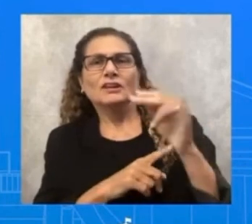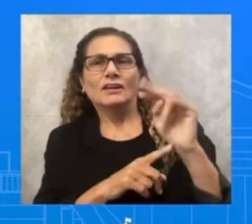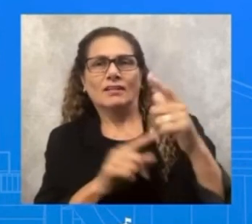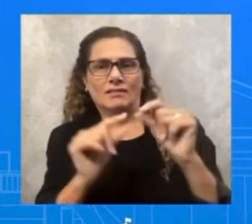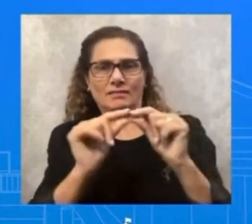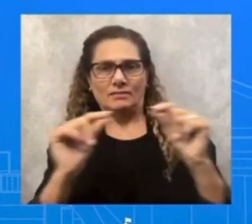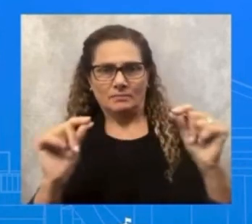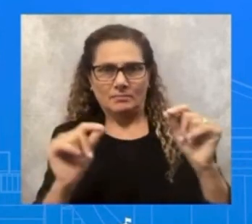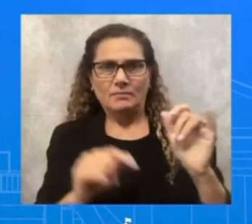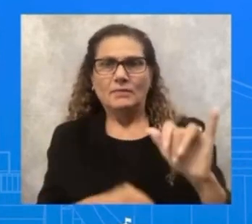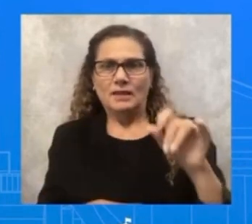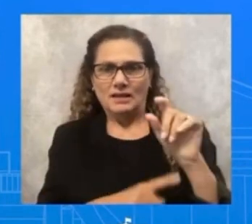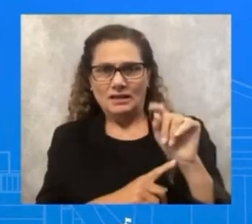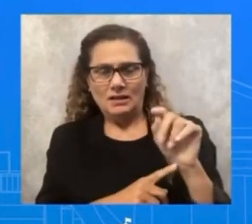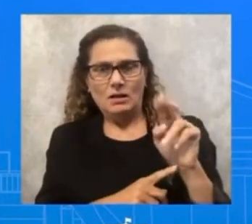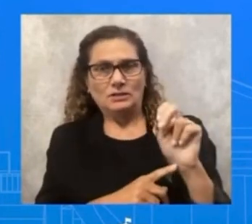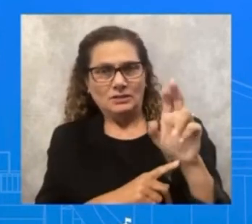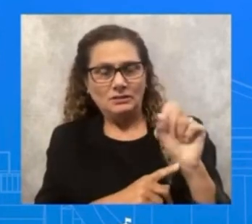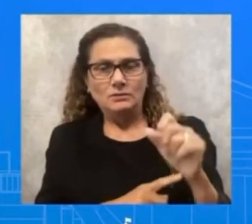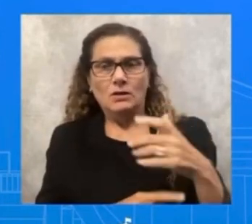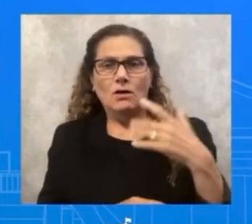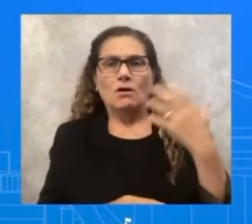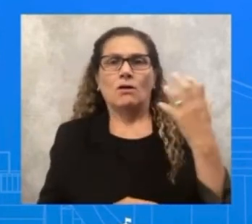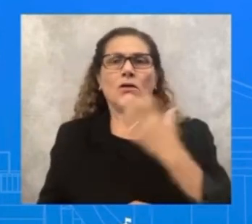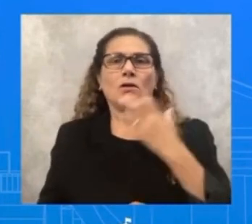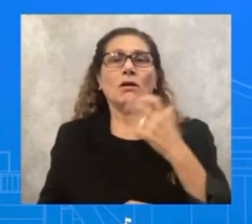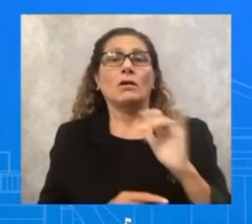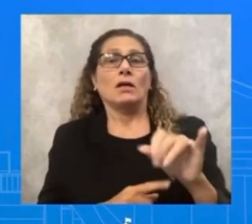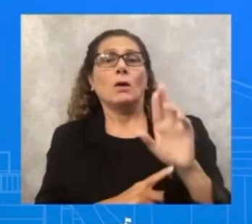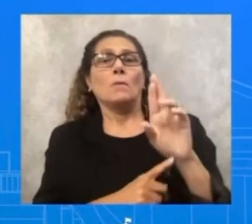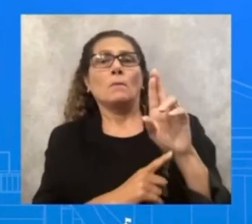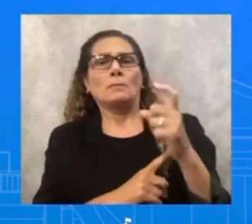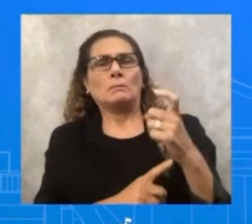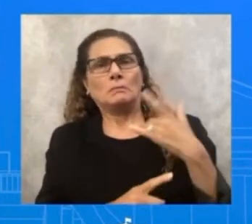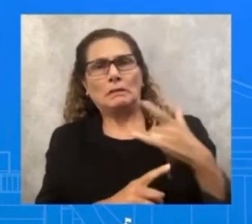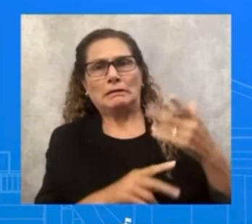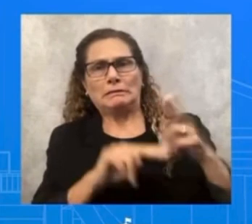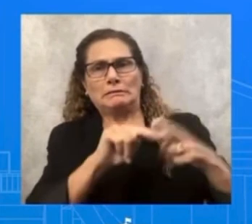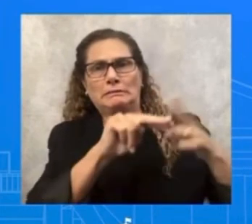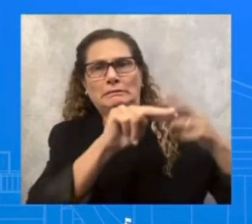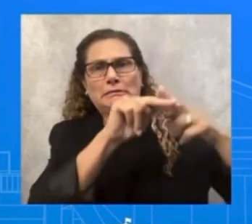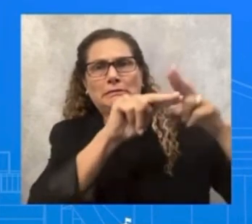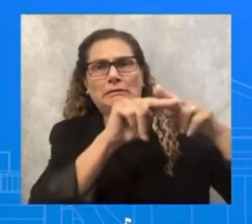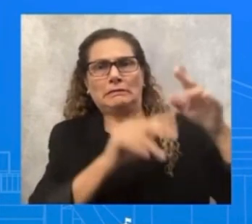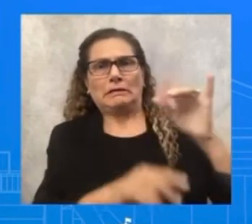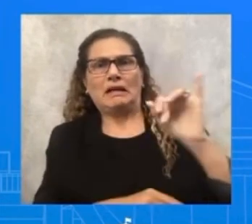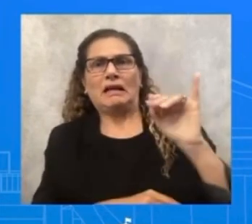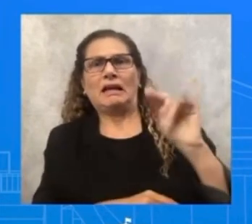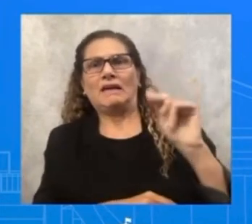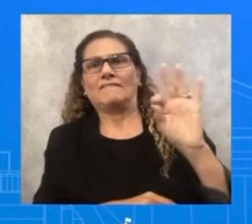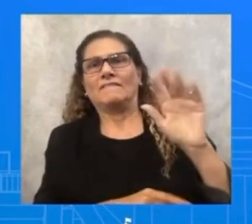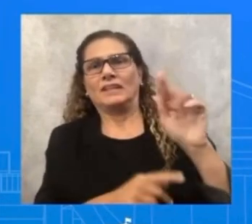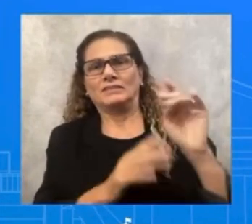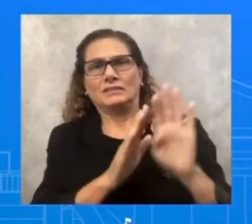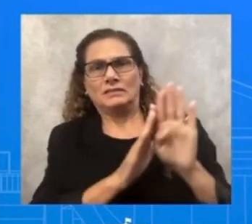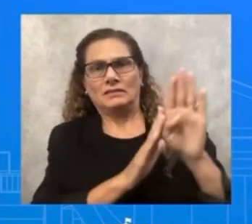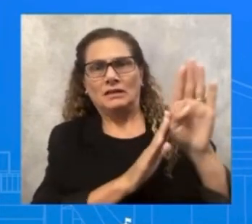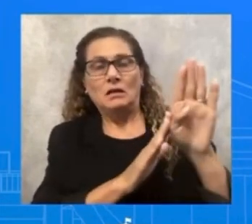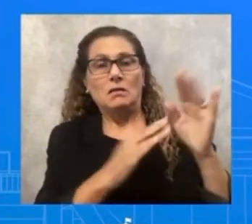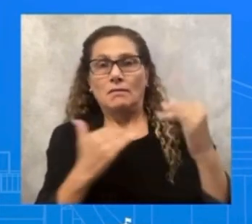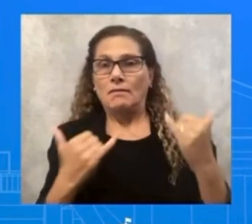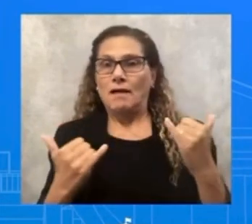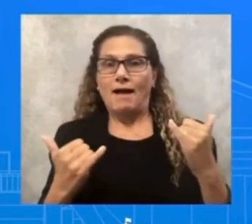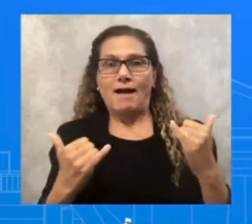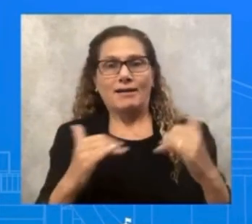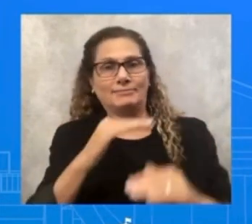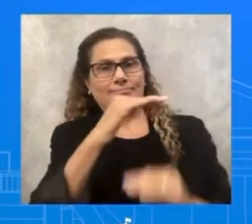certain drugs that raise prices faster than inflation. And critically, for the first time ever, we're able to negotiate